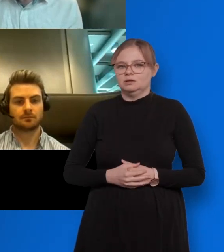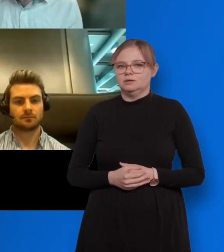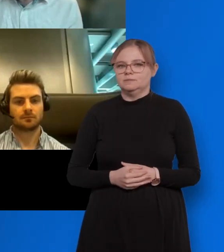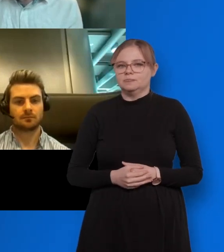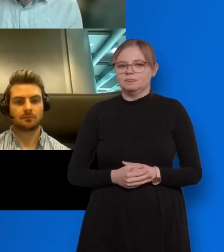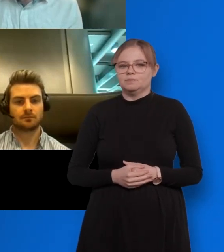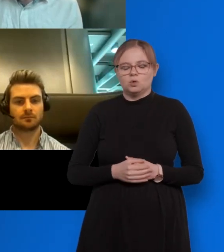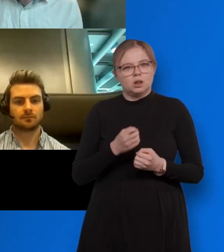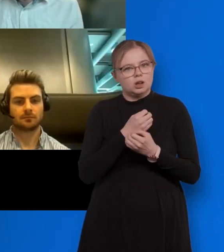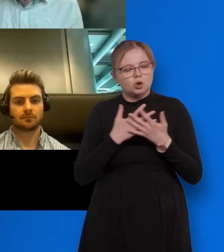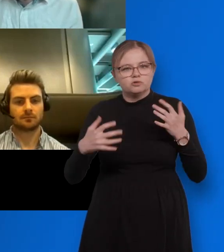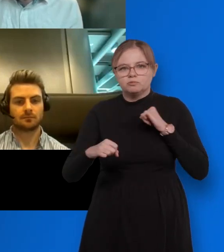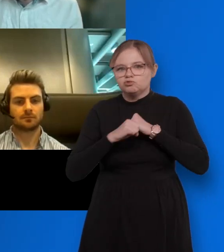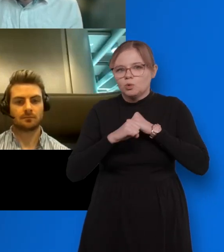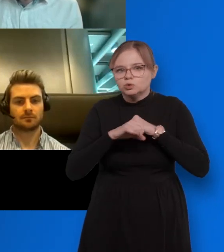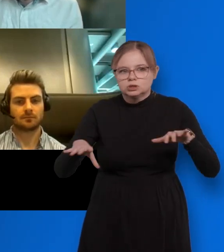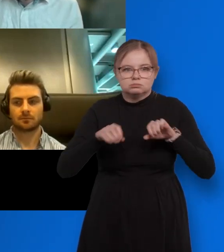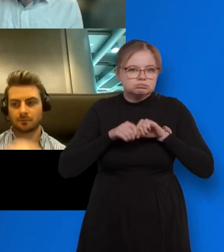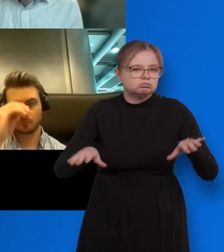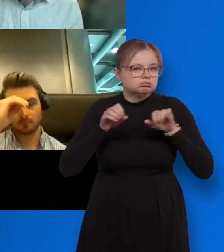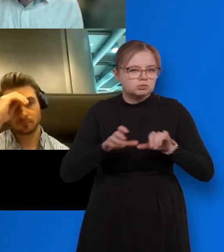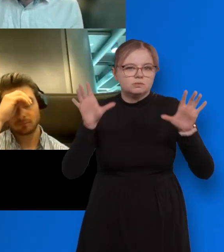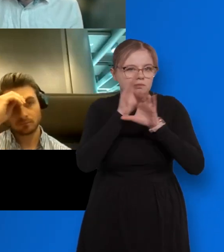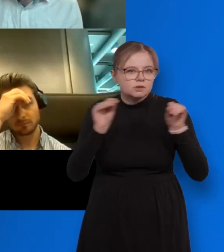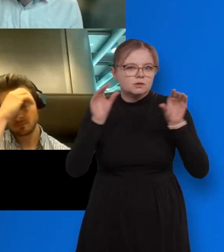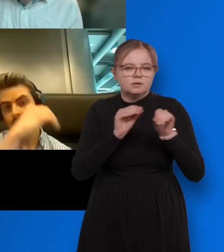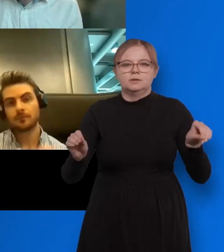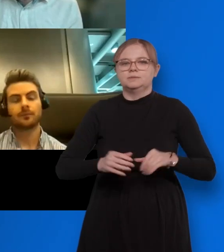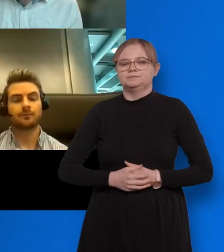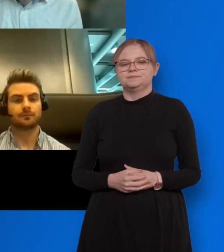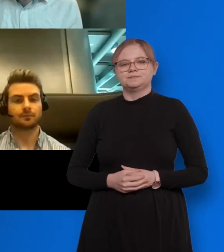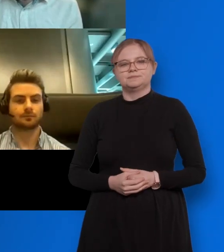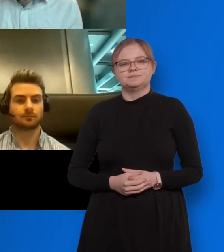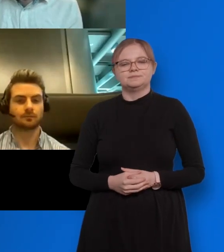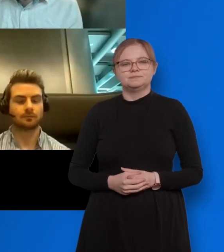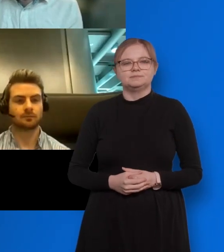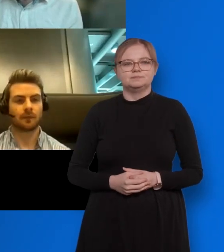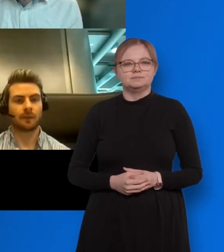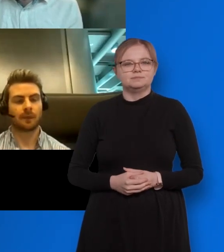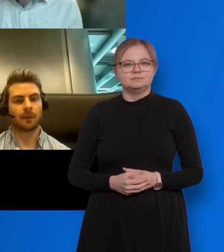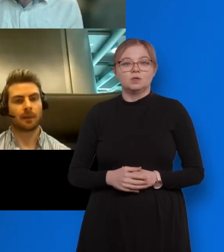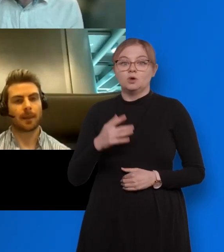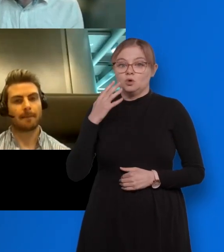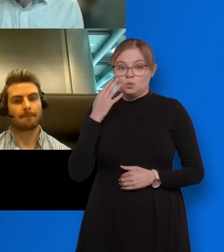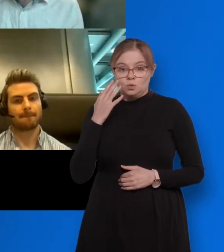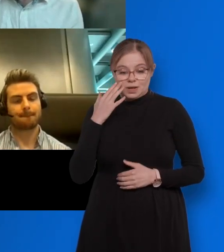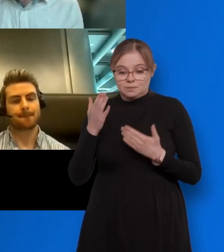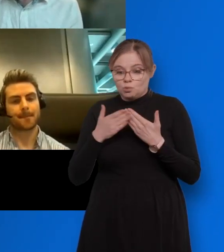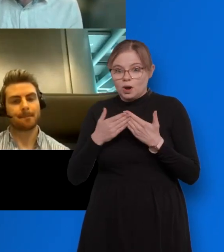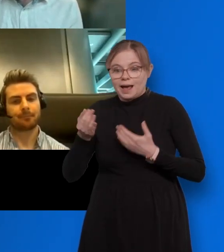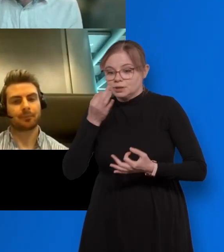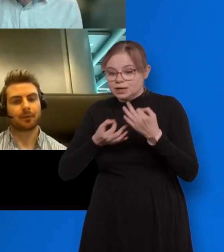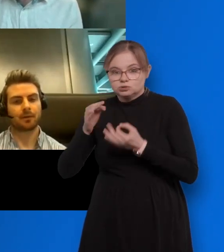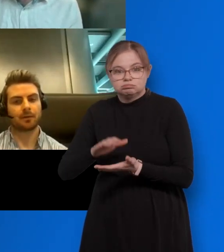of promotion about that. When the number of applications was started increasing, the first round